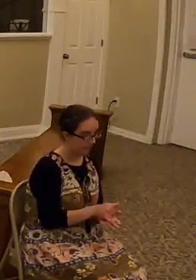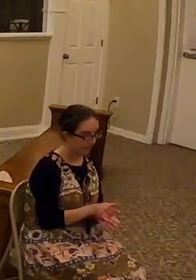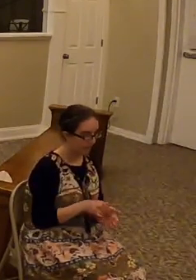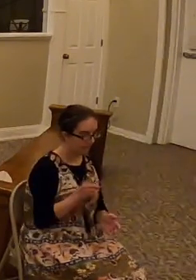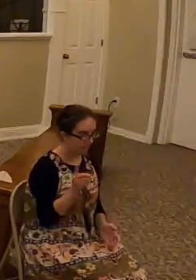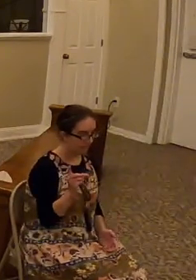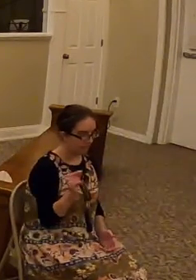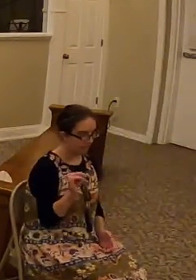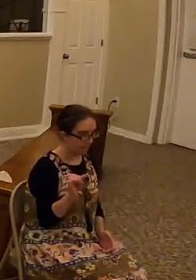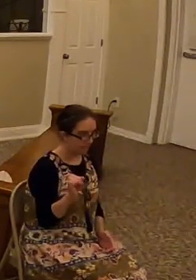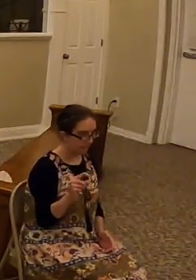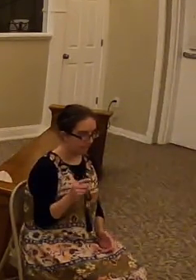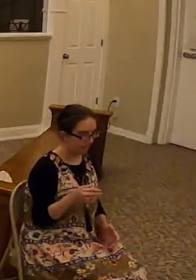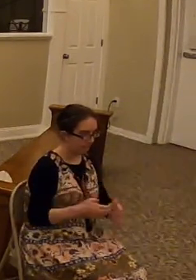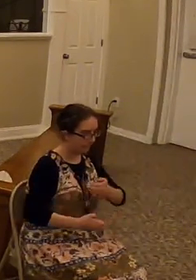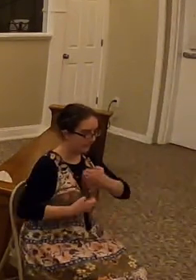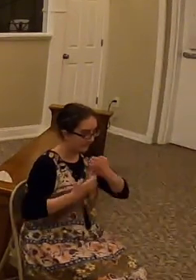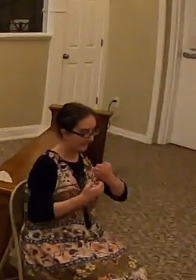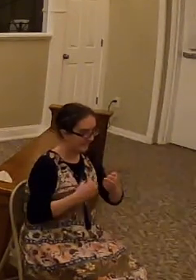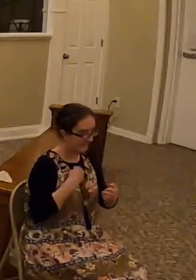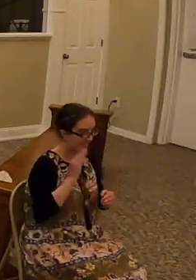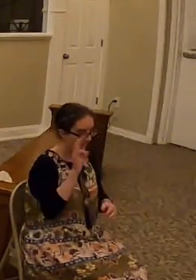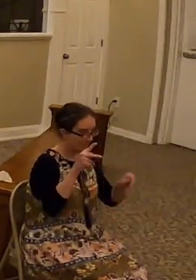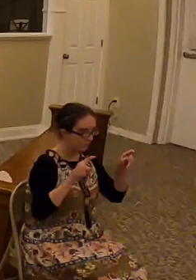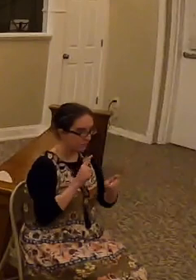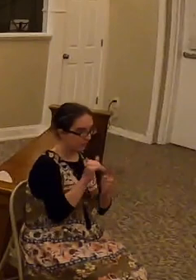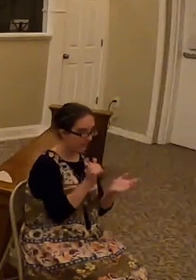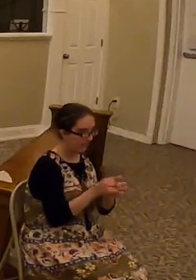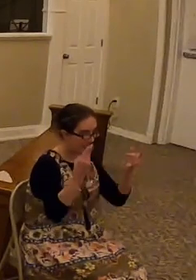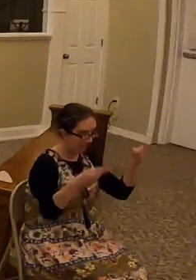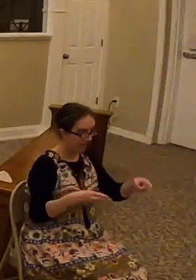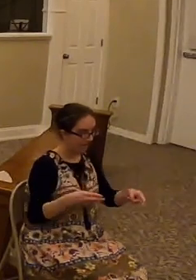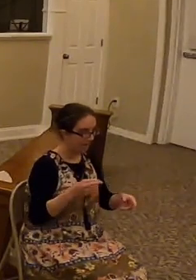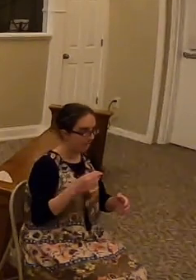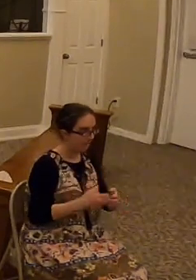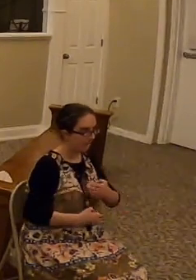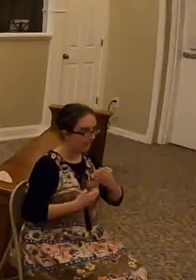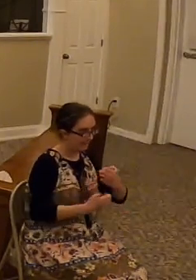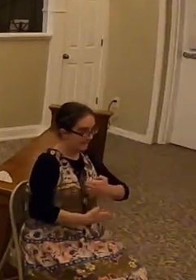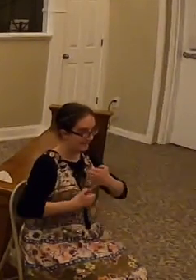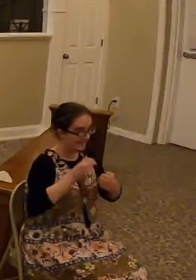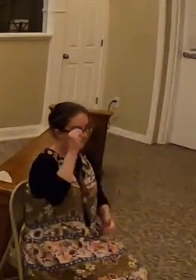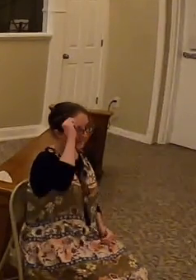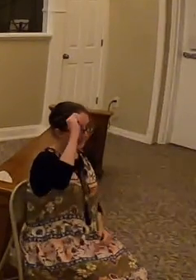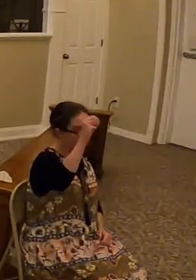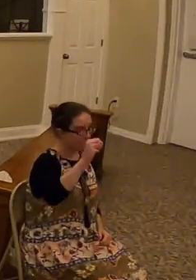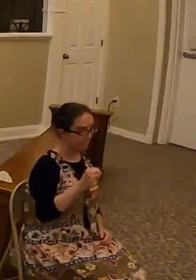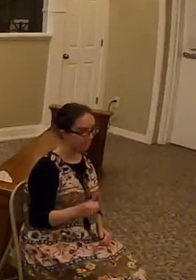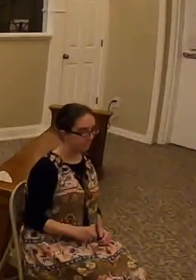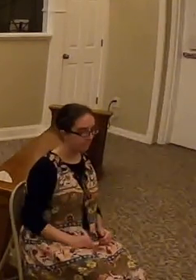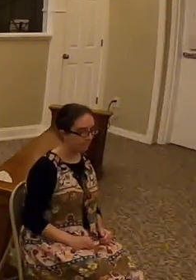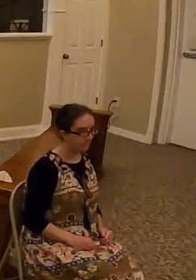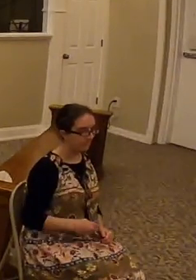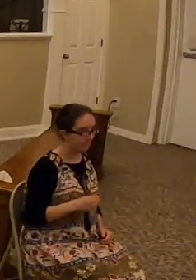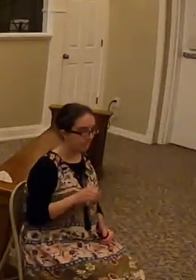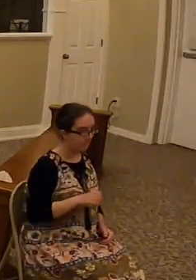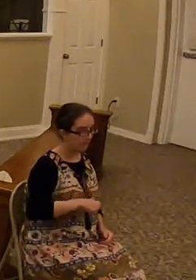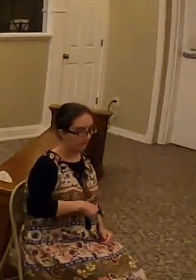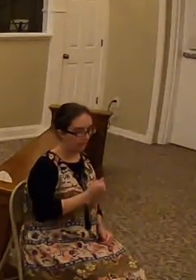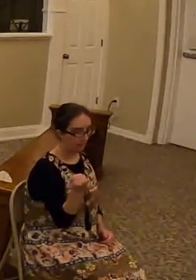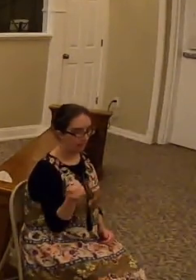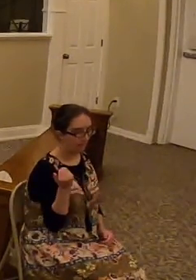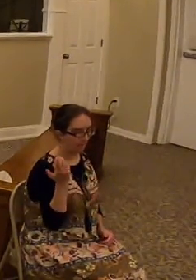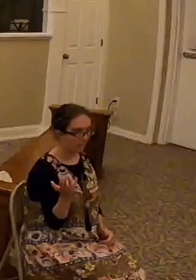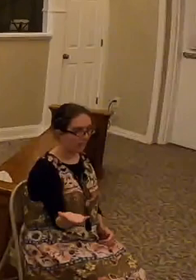Amen. But you know what? It thrills as a preacher when that happens. It thrills a pastor. It excites him. Amen. On the other